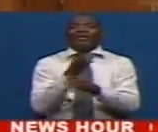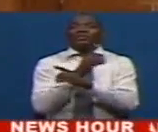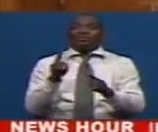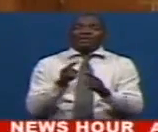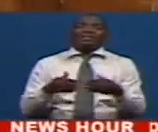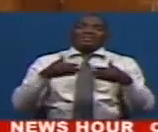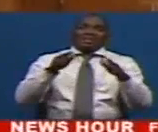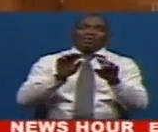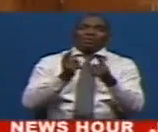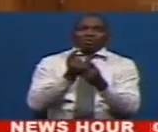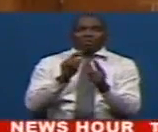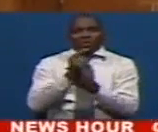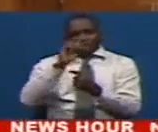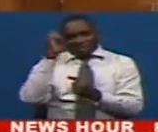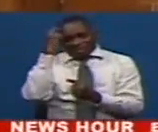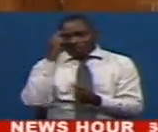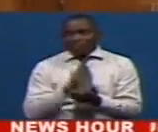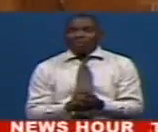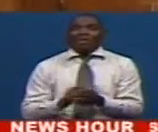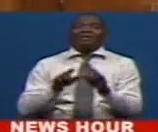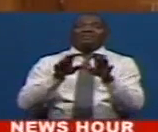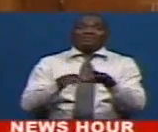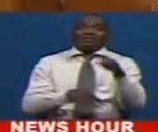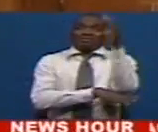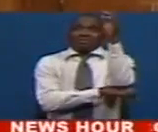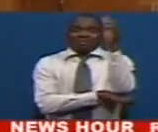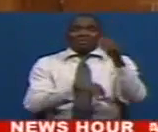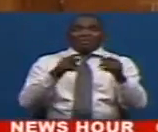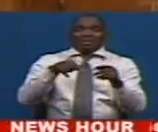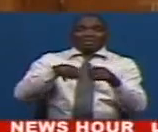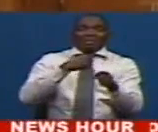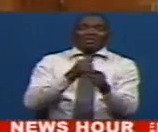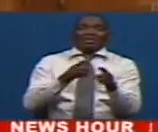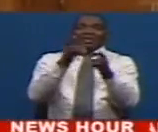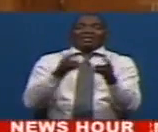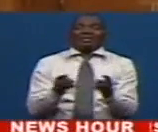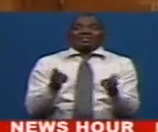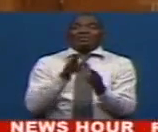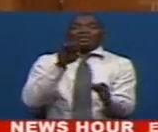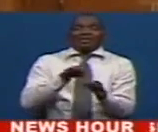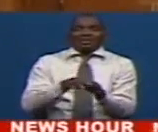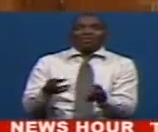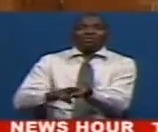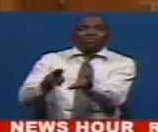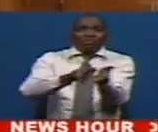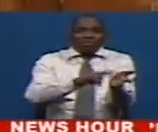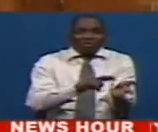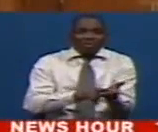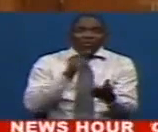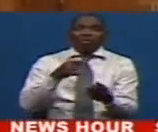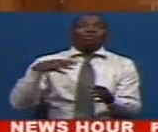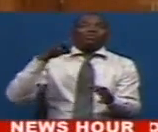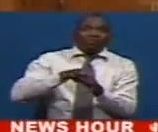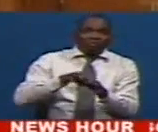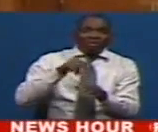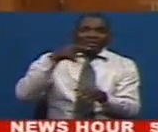be extended to local government, the 2019 district assembly elections, the registration of eligible voters